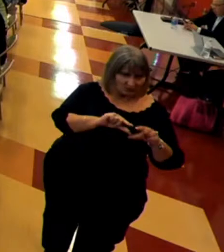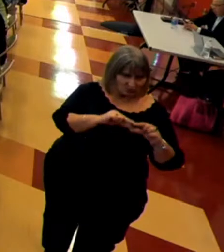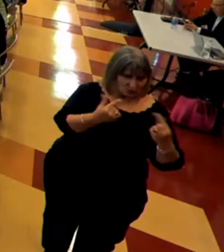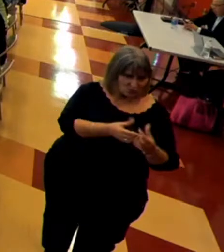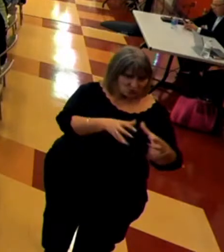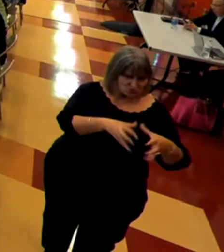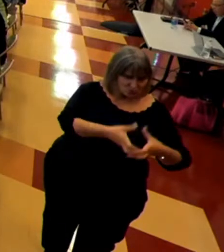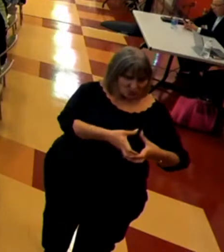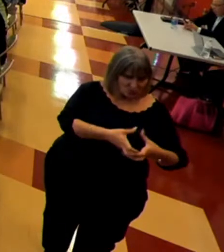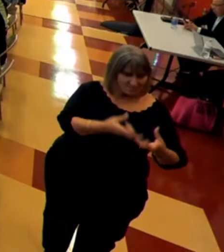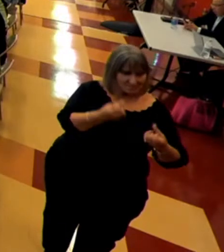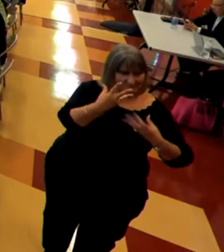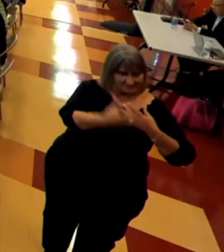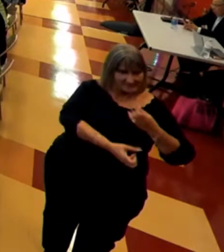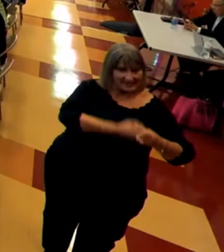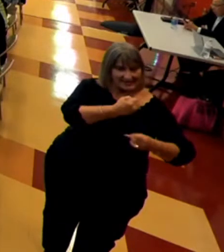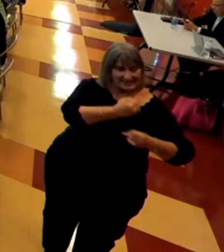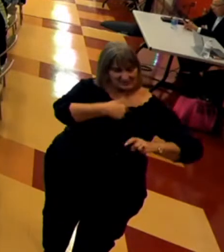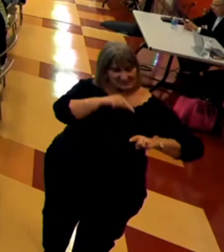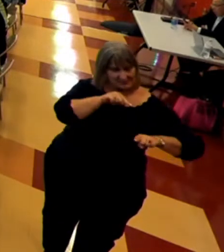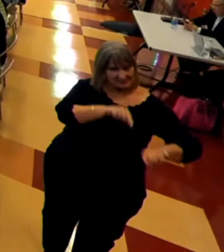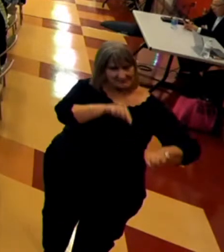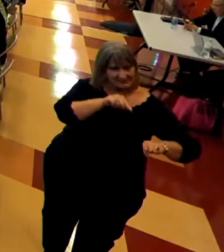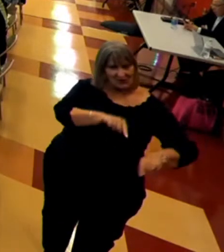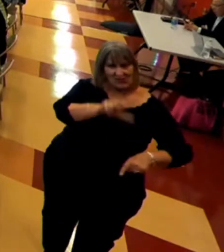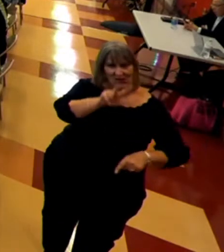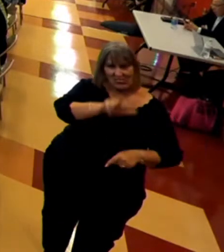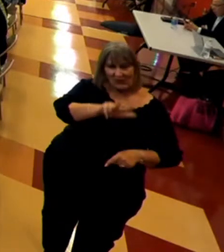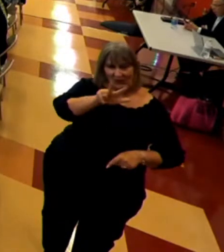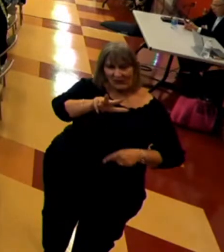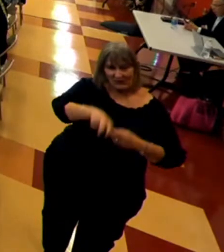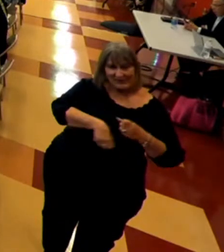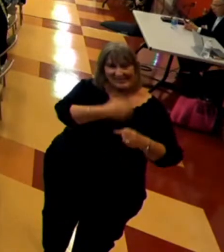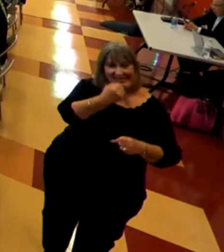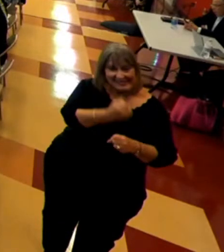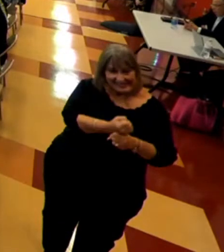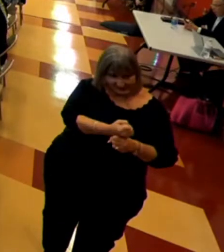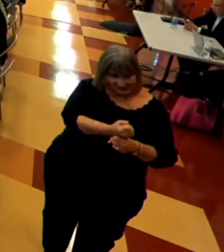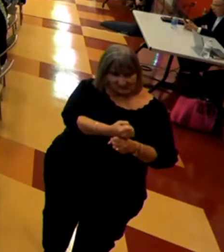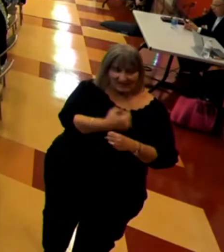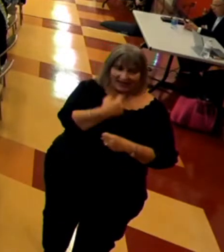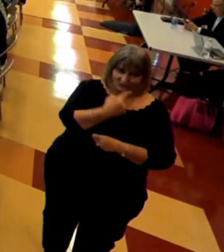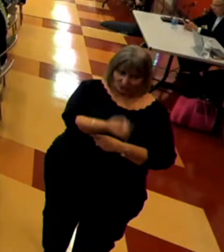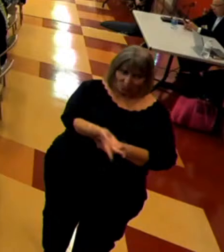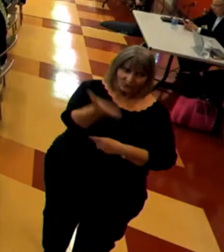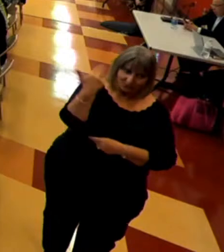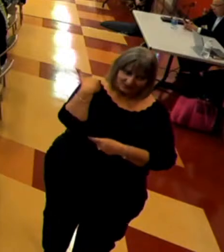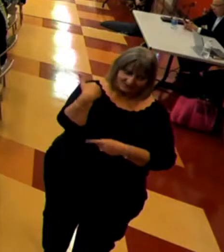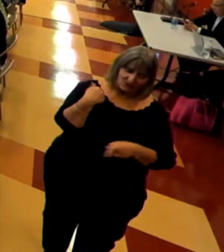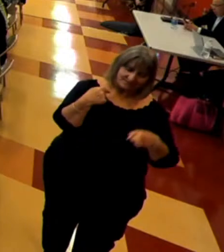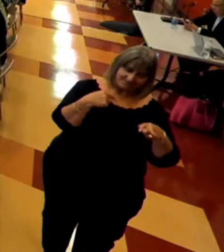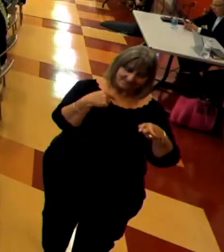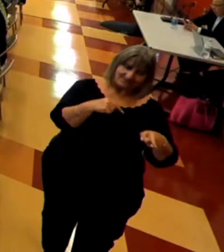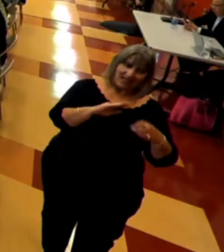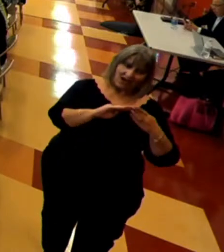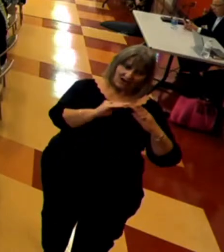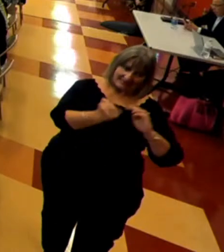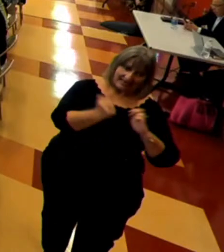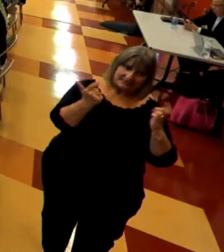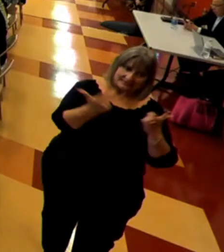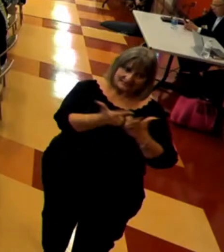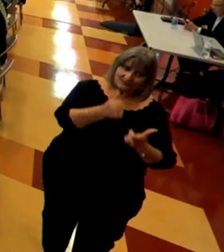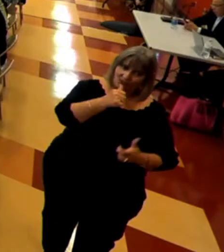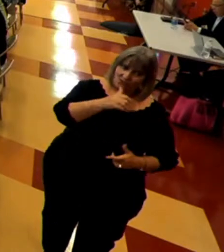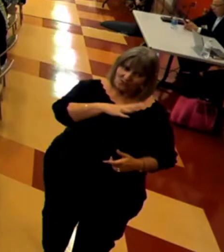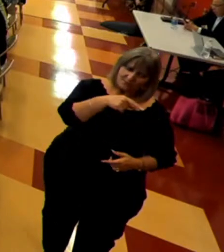And over the years, I've been there 33 years. Like I said before, this councilwoman has really done a lot for us.